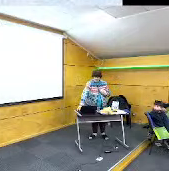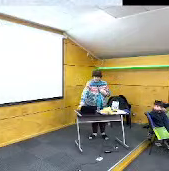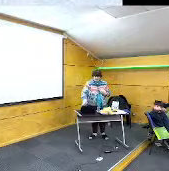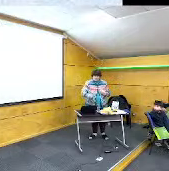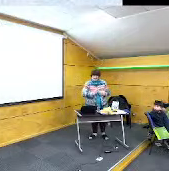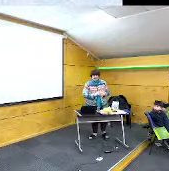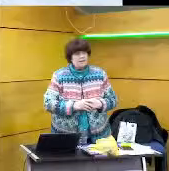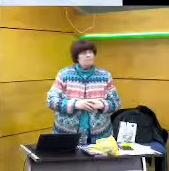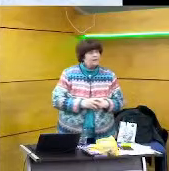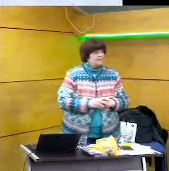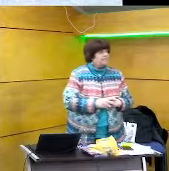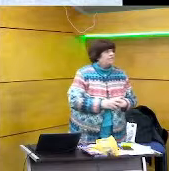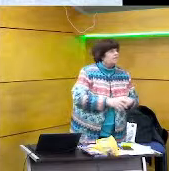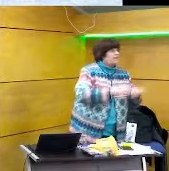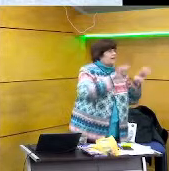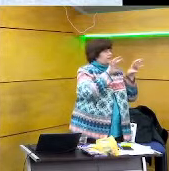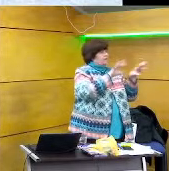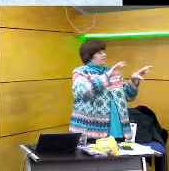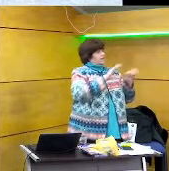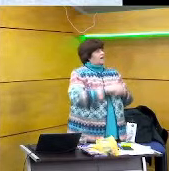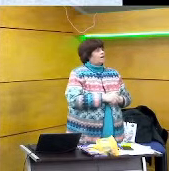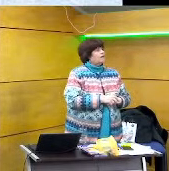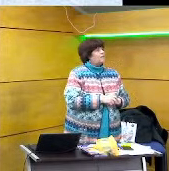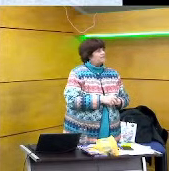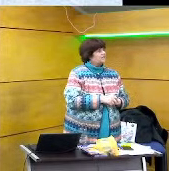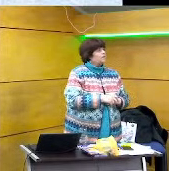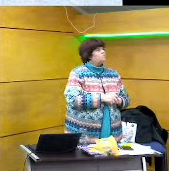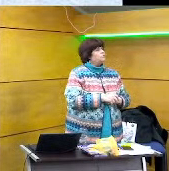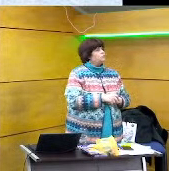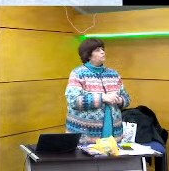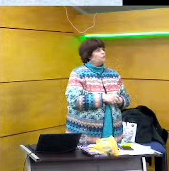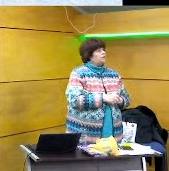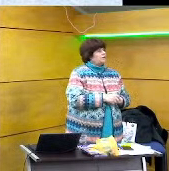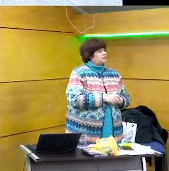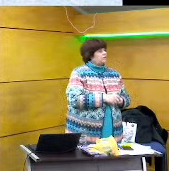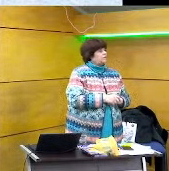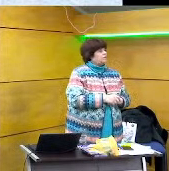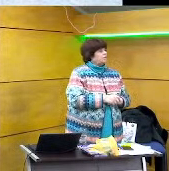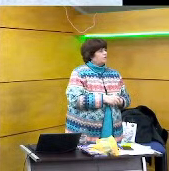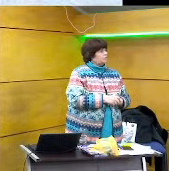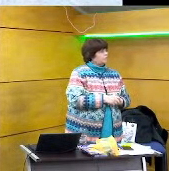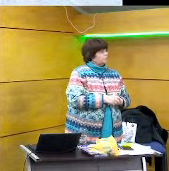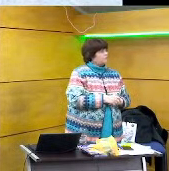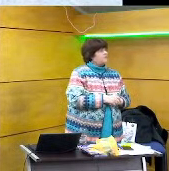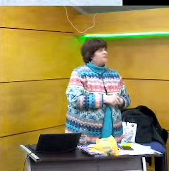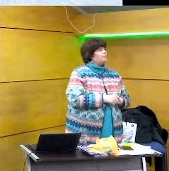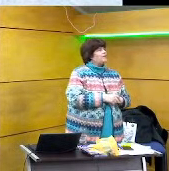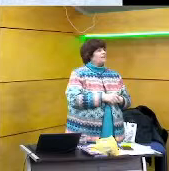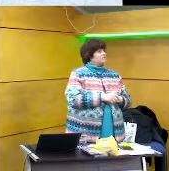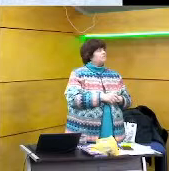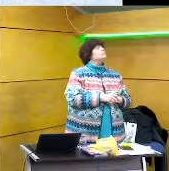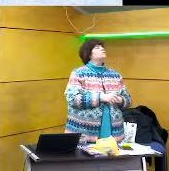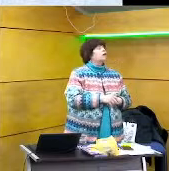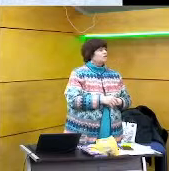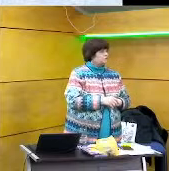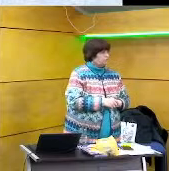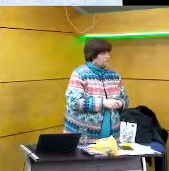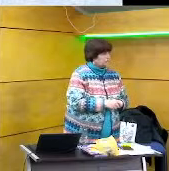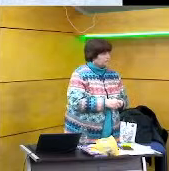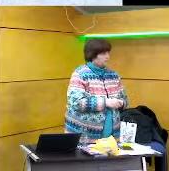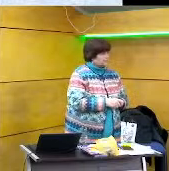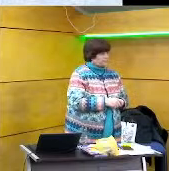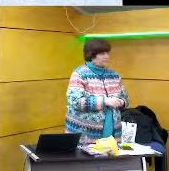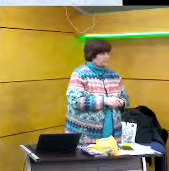And anybody that has come to the program today, we had talked